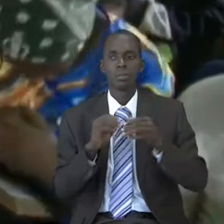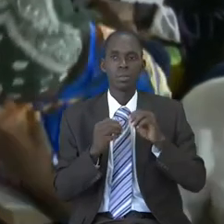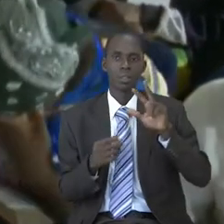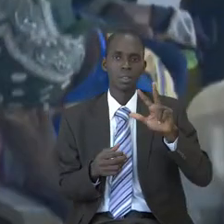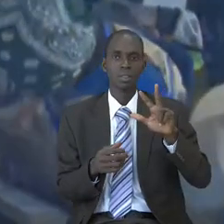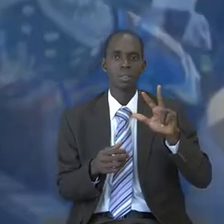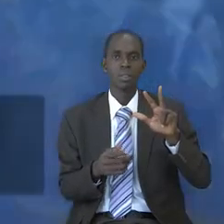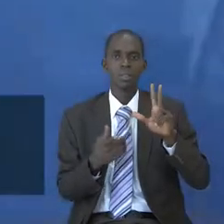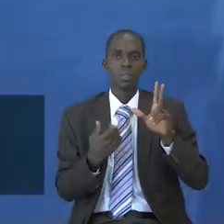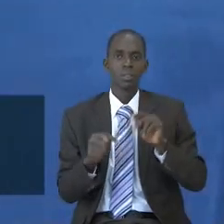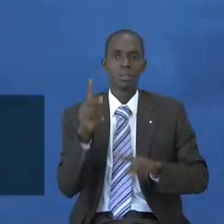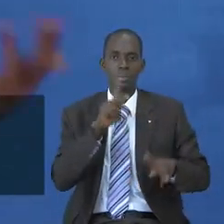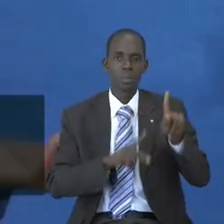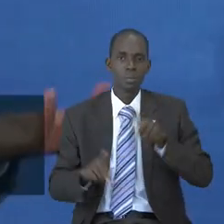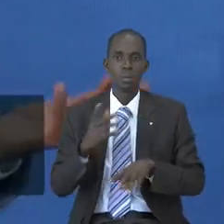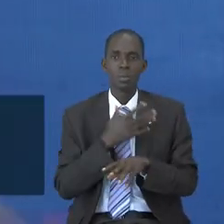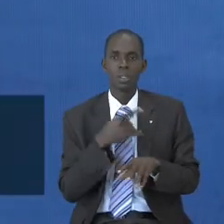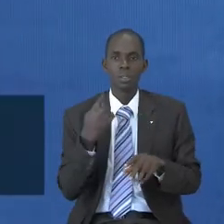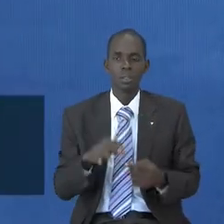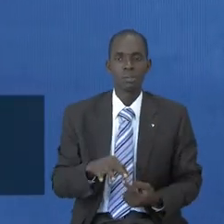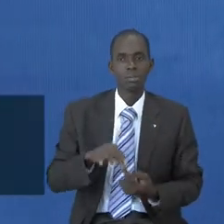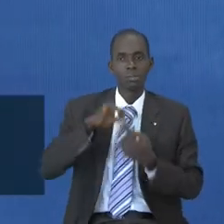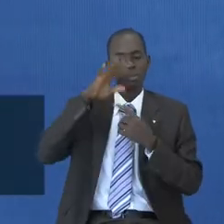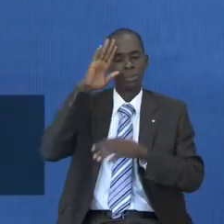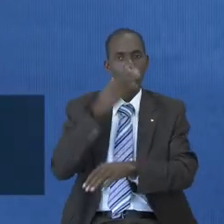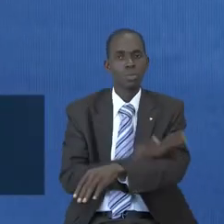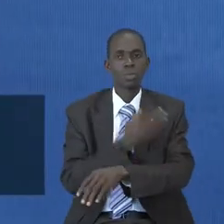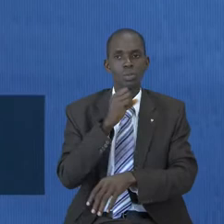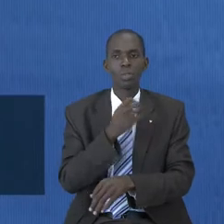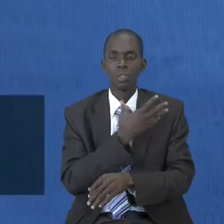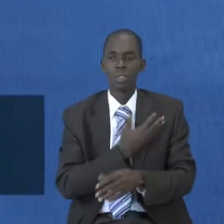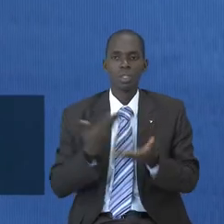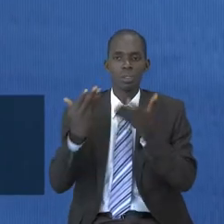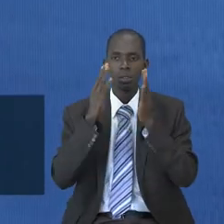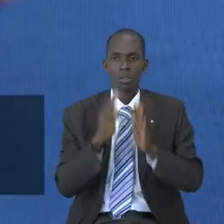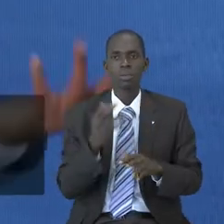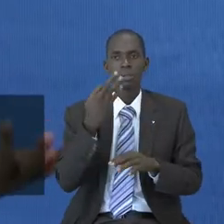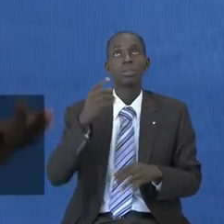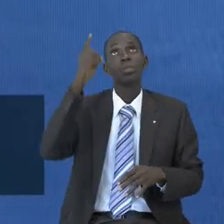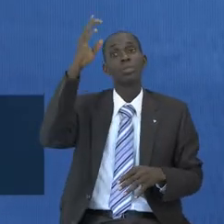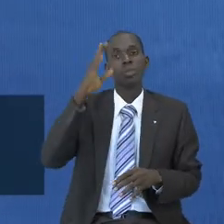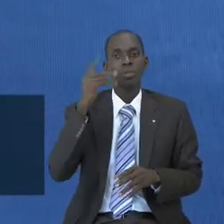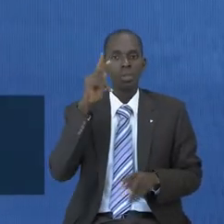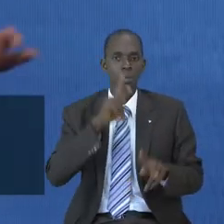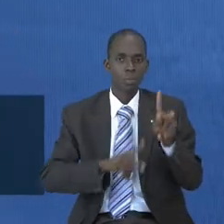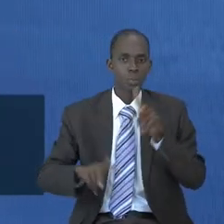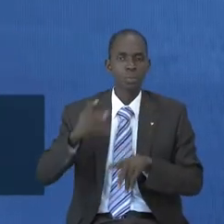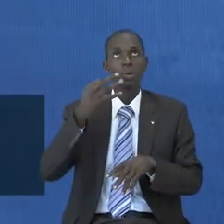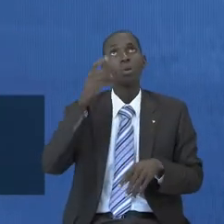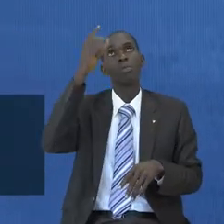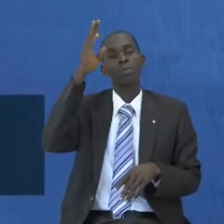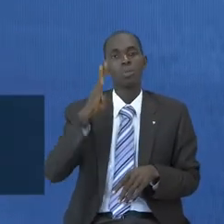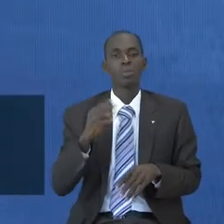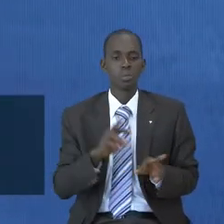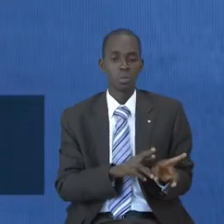the people and the unique sons and servants of God. The people of God. Already we've